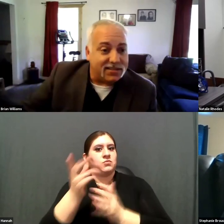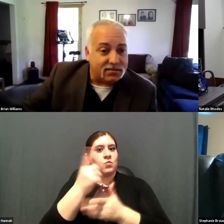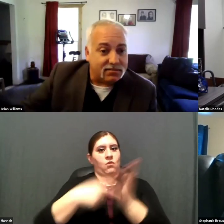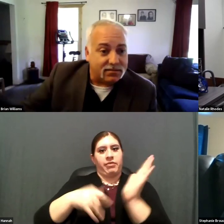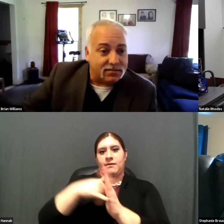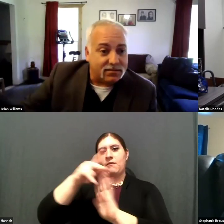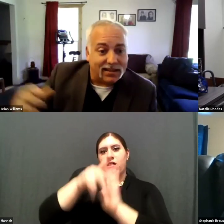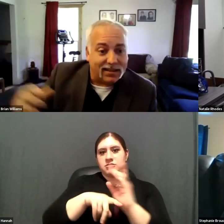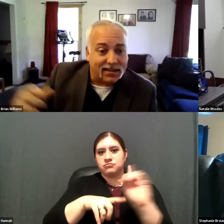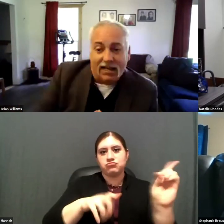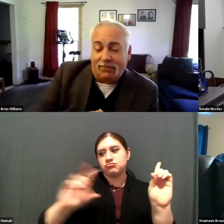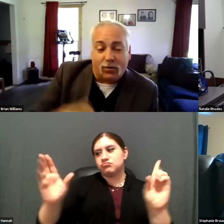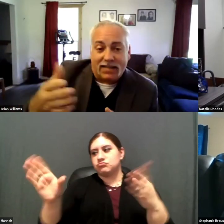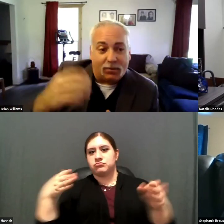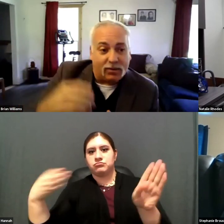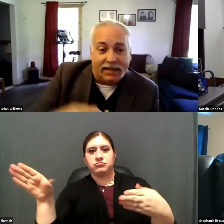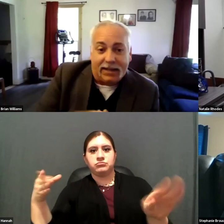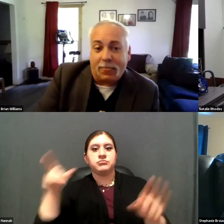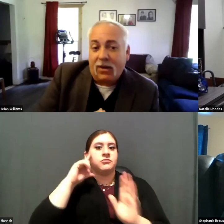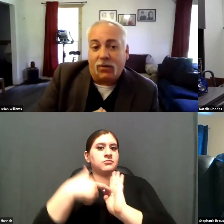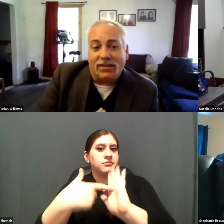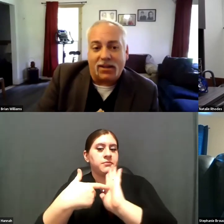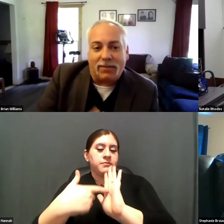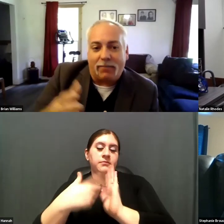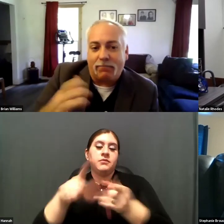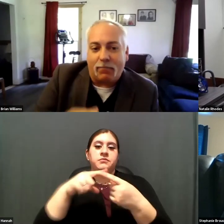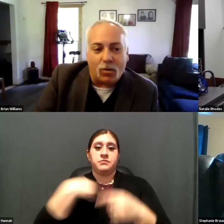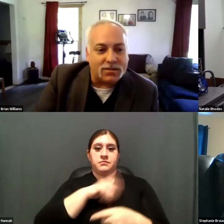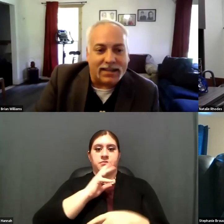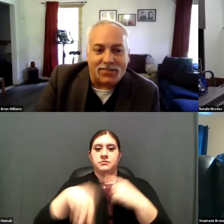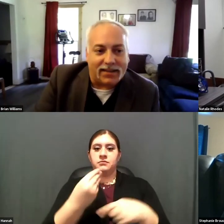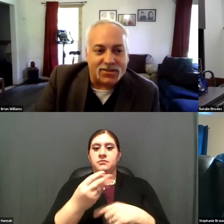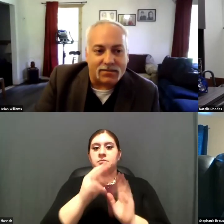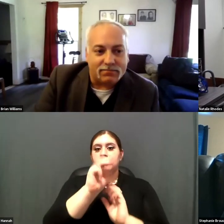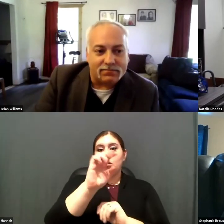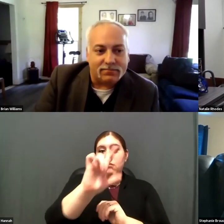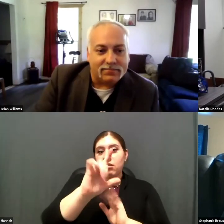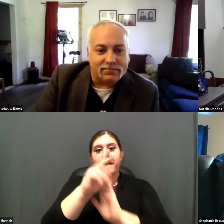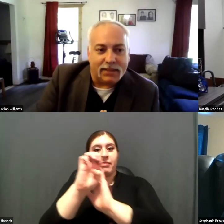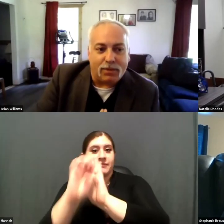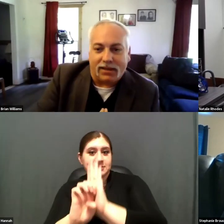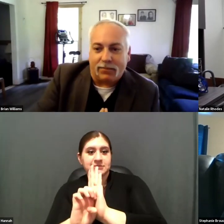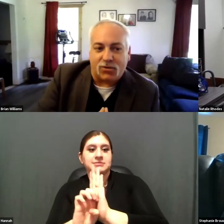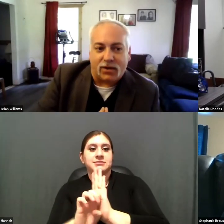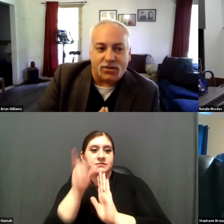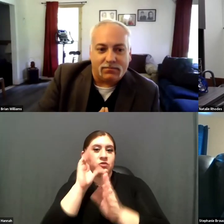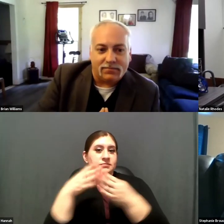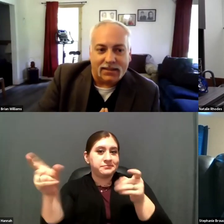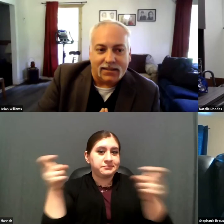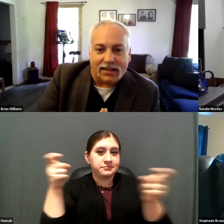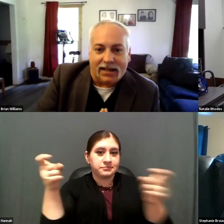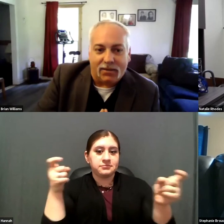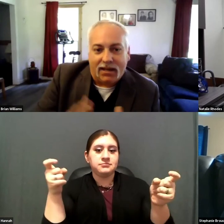is. For example, when we talk about morals and ethics in public administration,